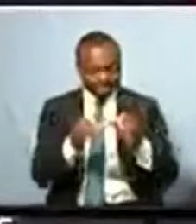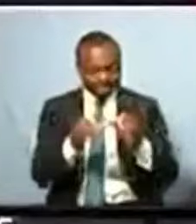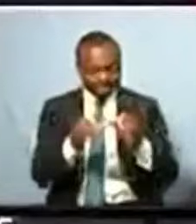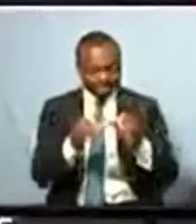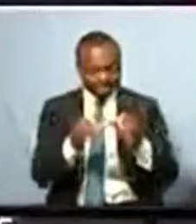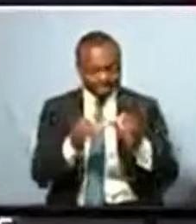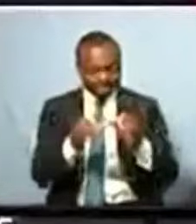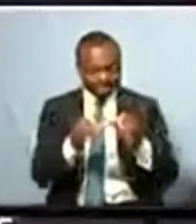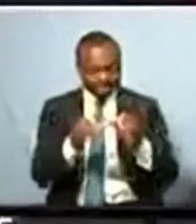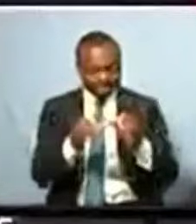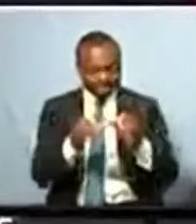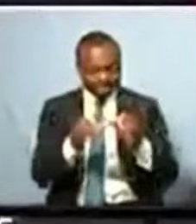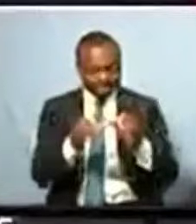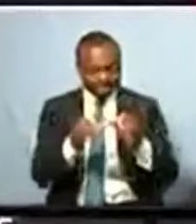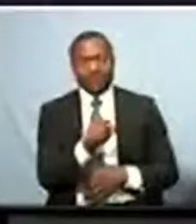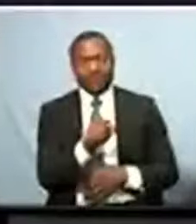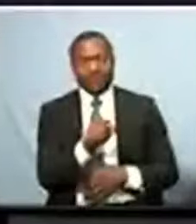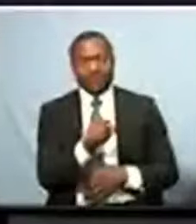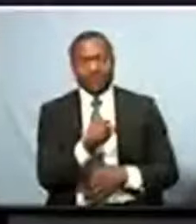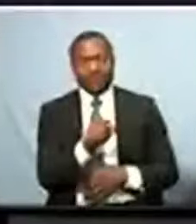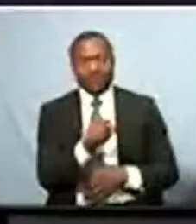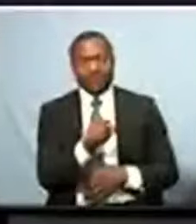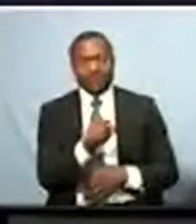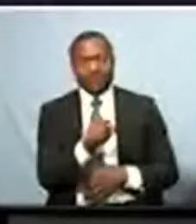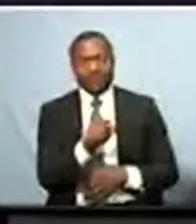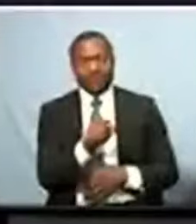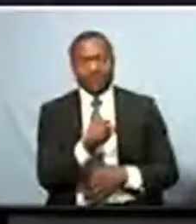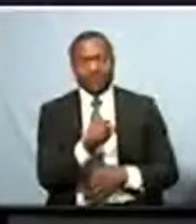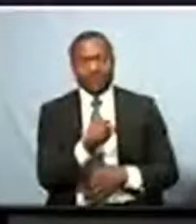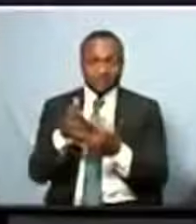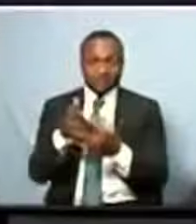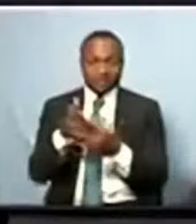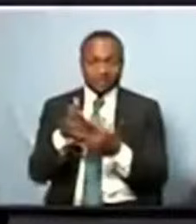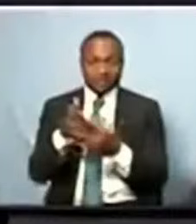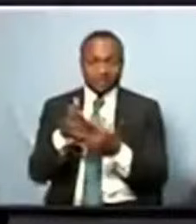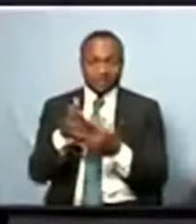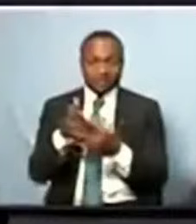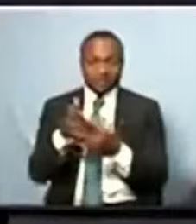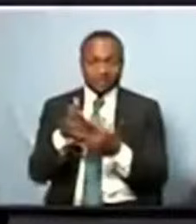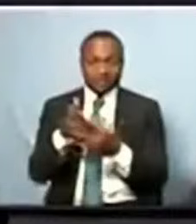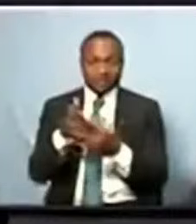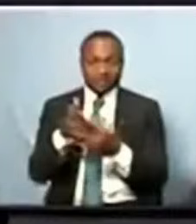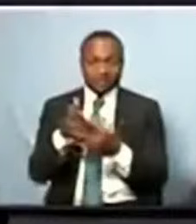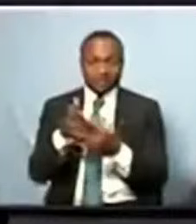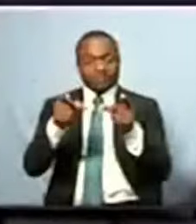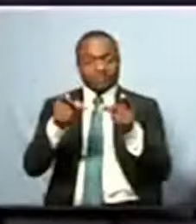also invariably mean delimitation of polling stations.